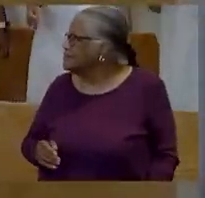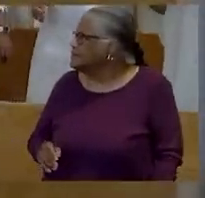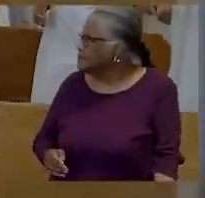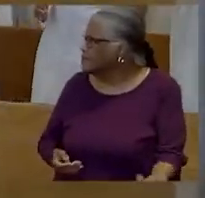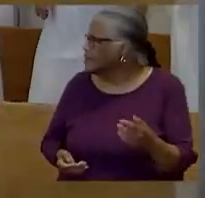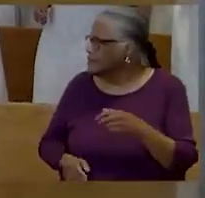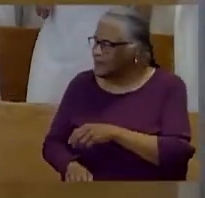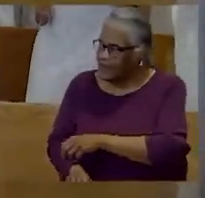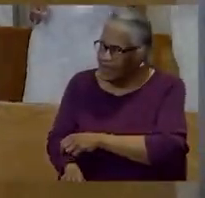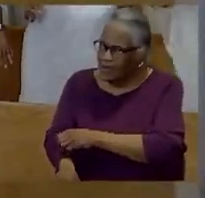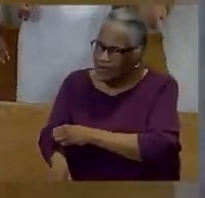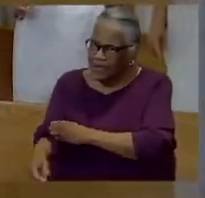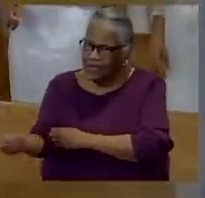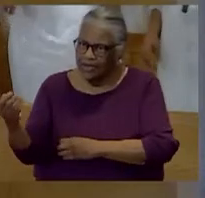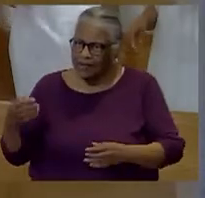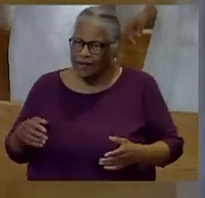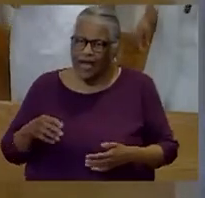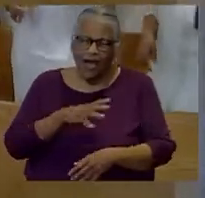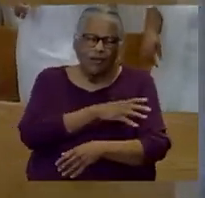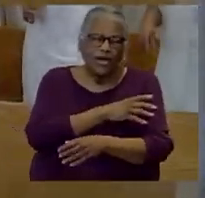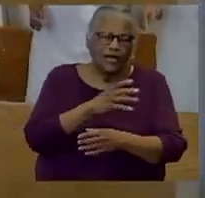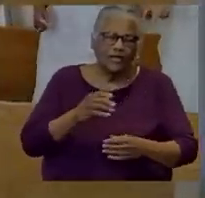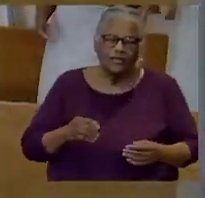Well, now